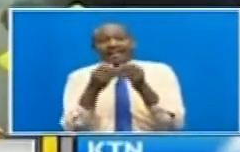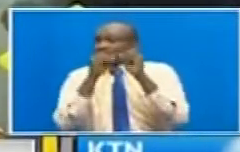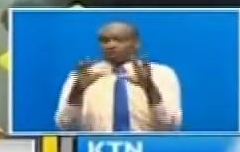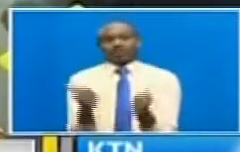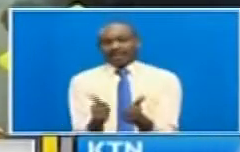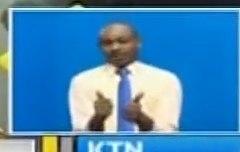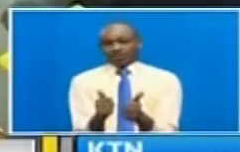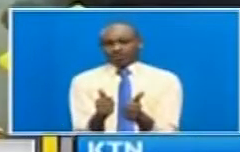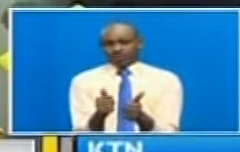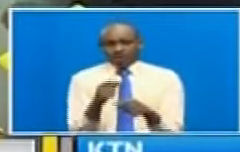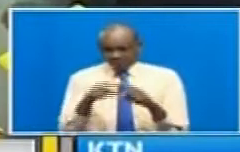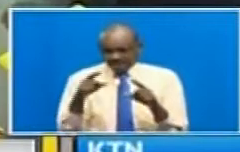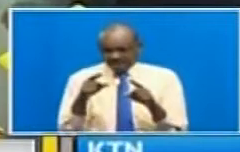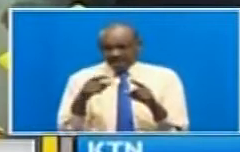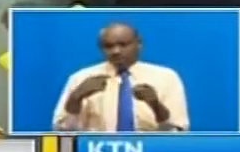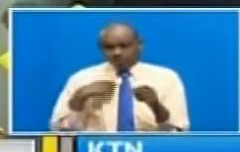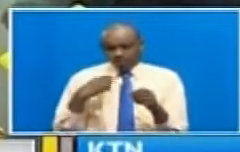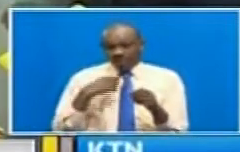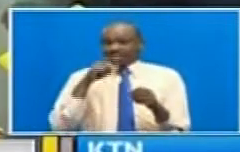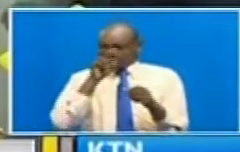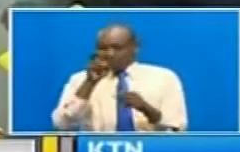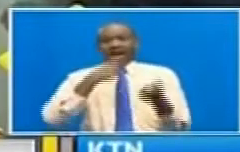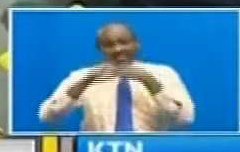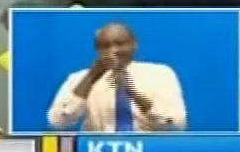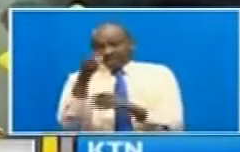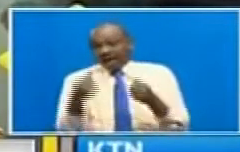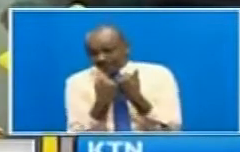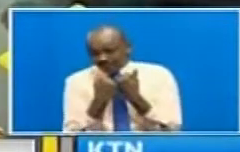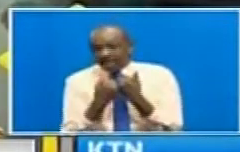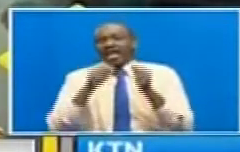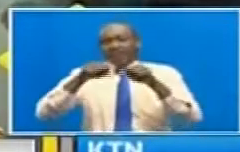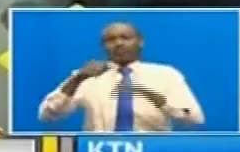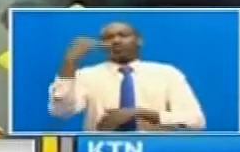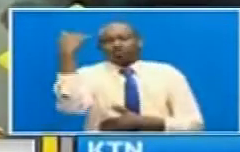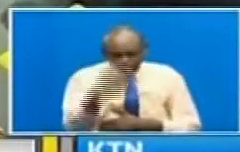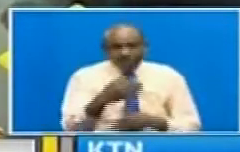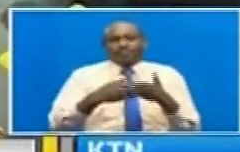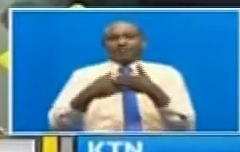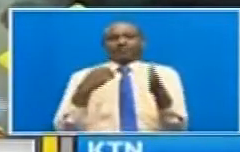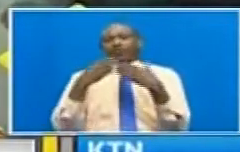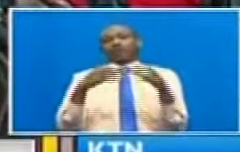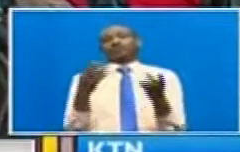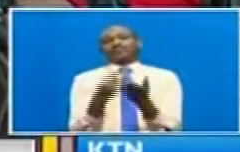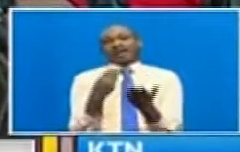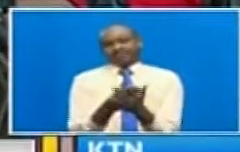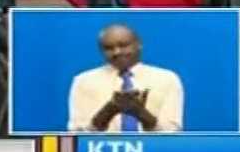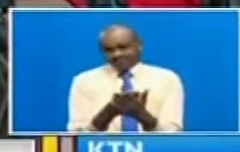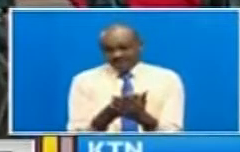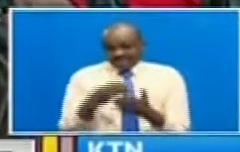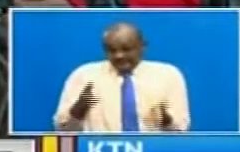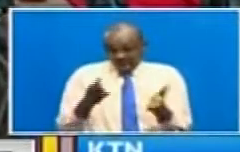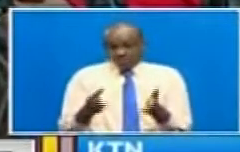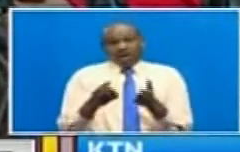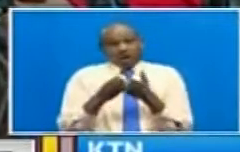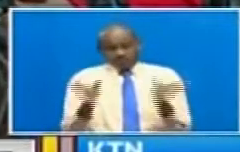lost, as we nipped the activities in the bud and were able to stop it before we lost any money. At a press